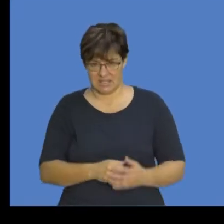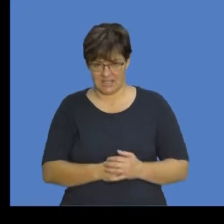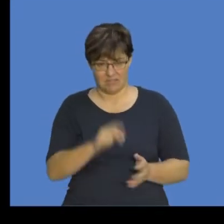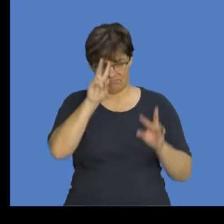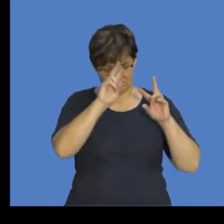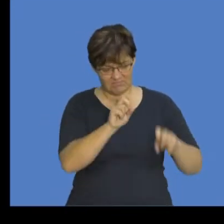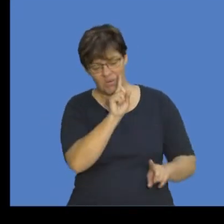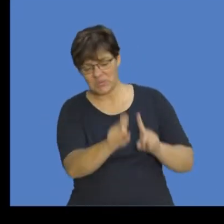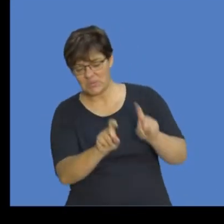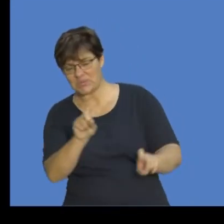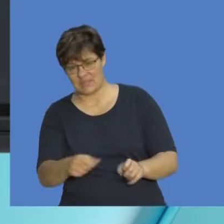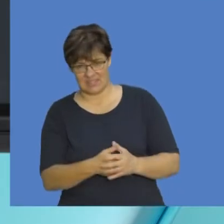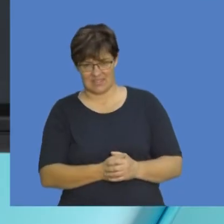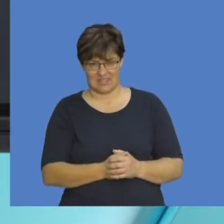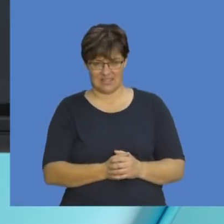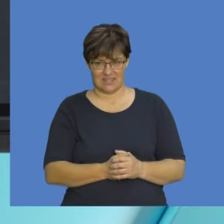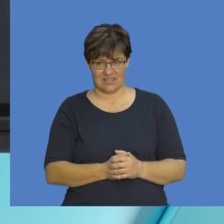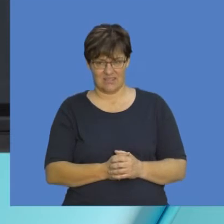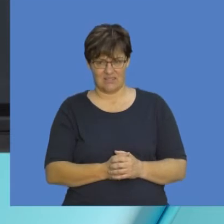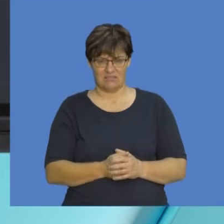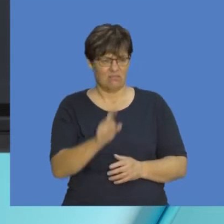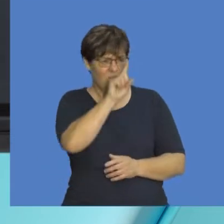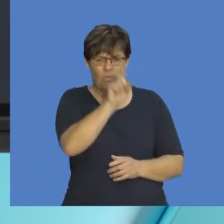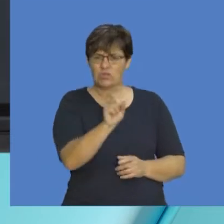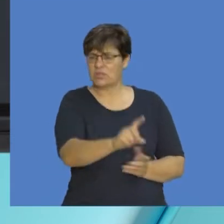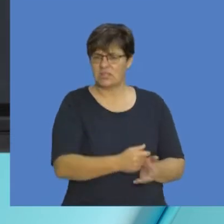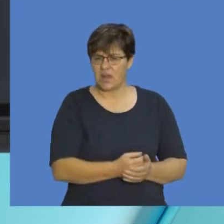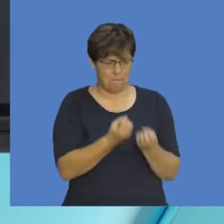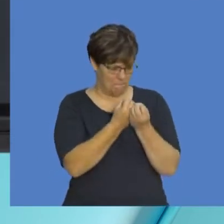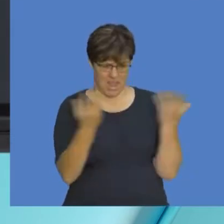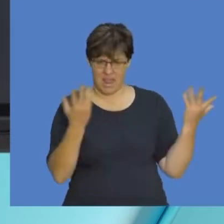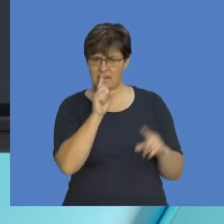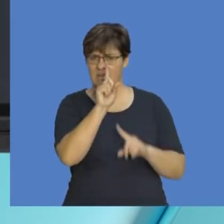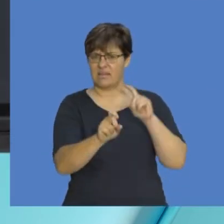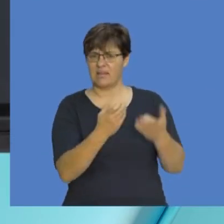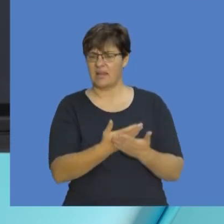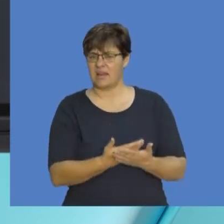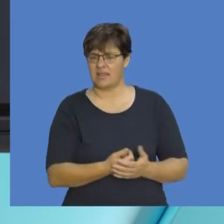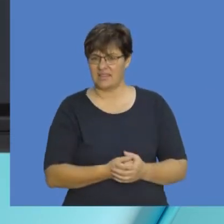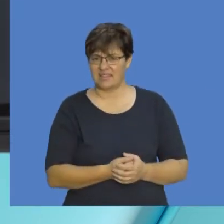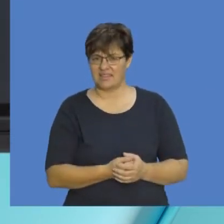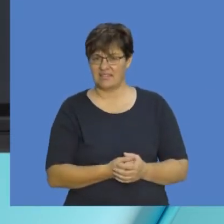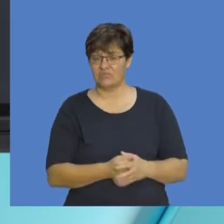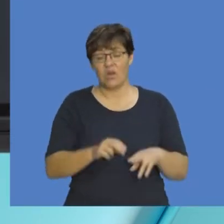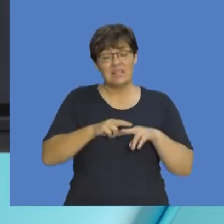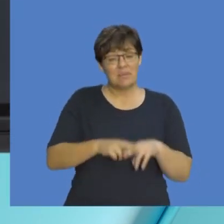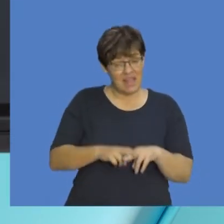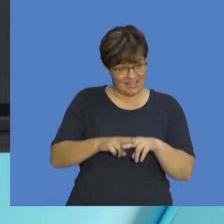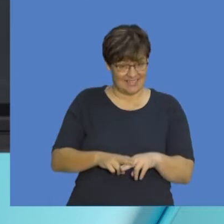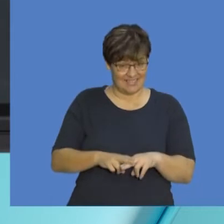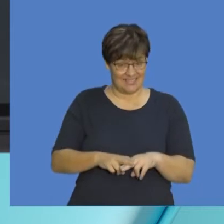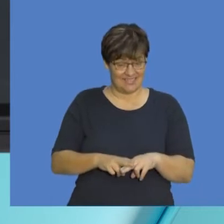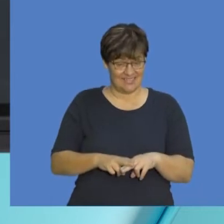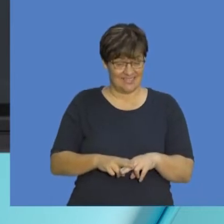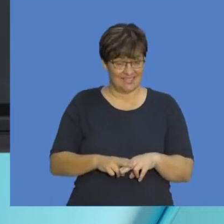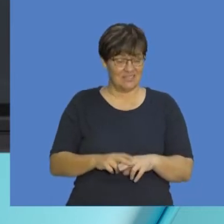taken. Then what? Is there a question? There are many questions we can answer. It